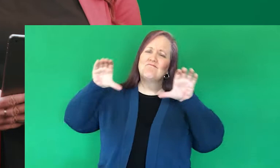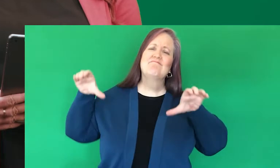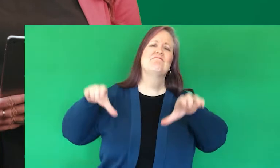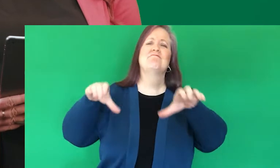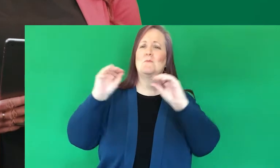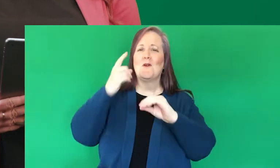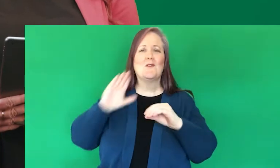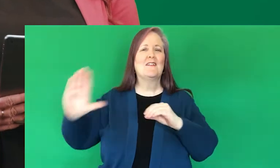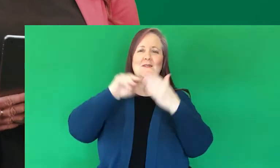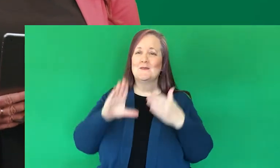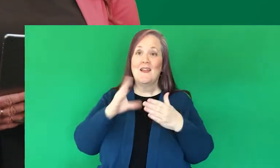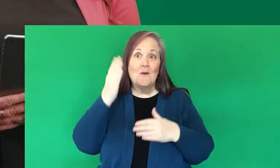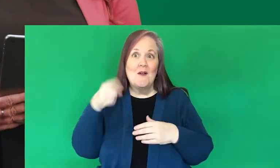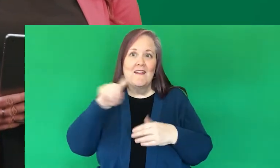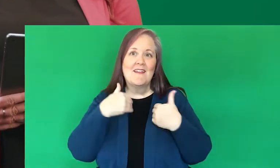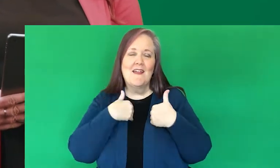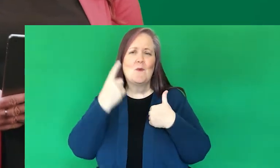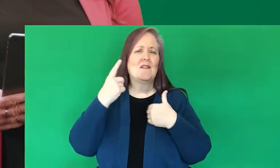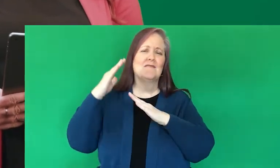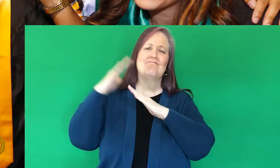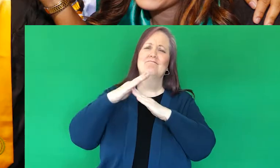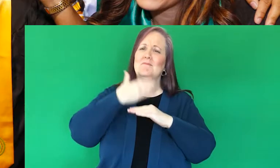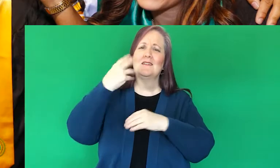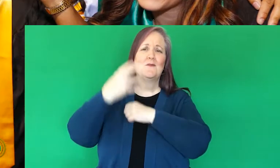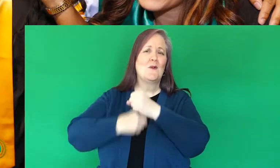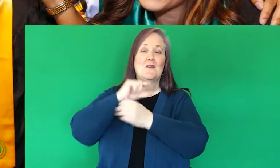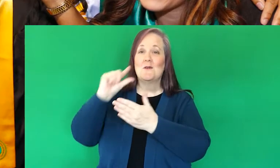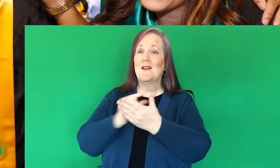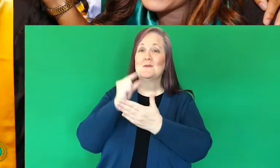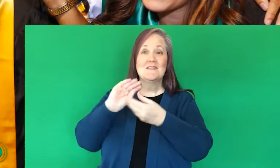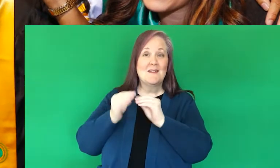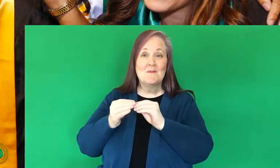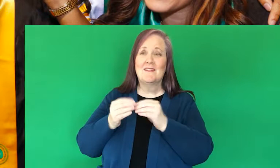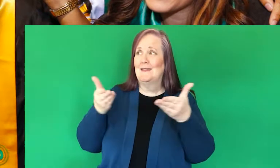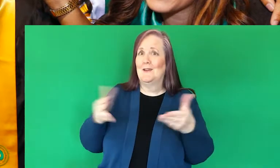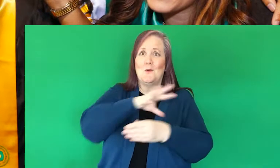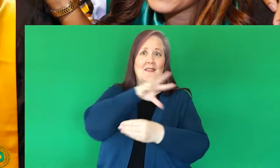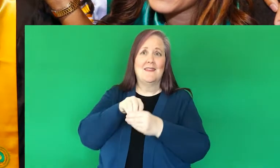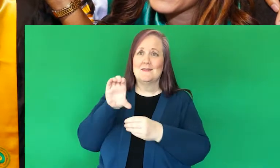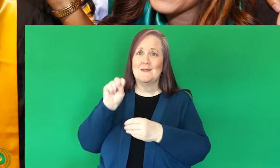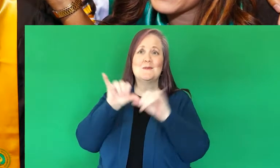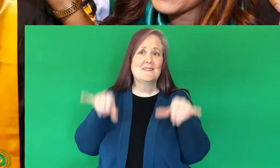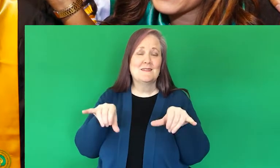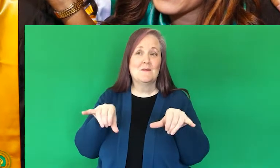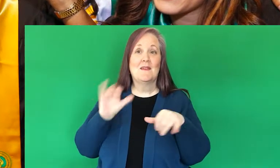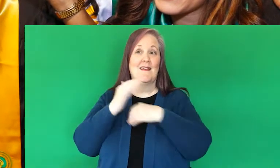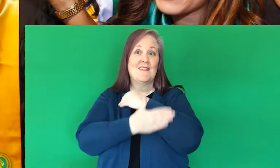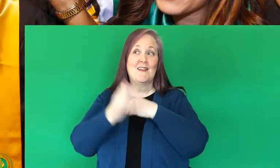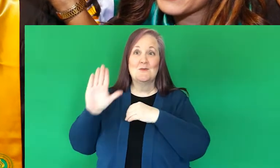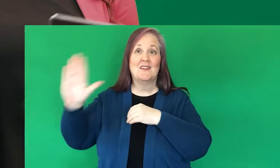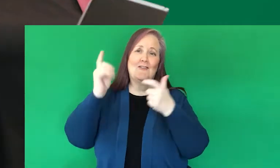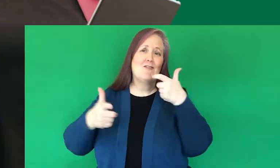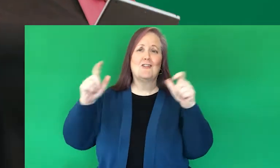above and beyond for its students and why they have one of the best four-year graduation rates in the CSU system,